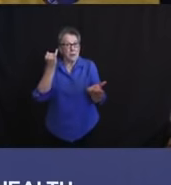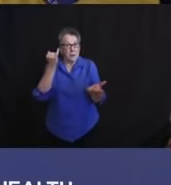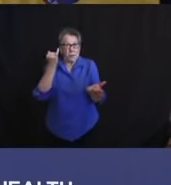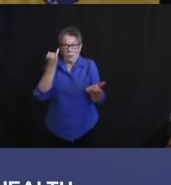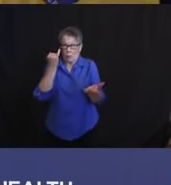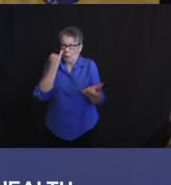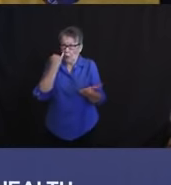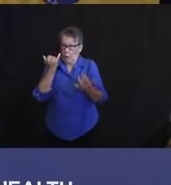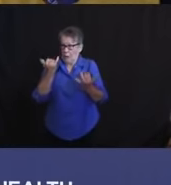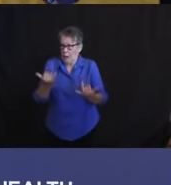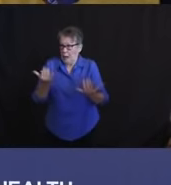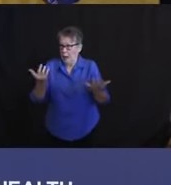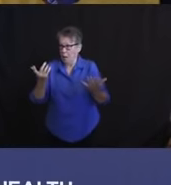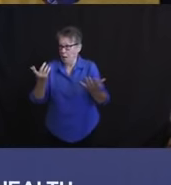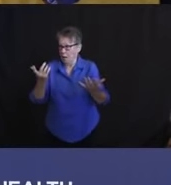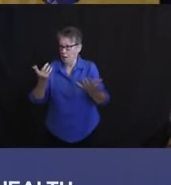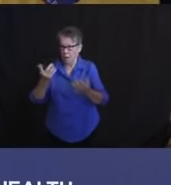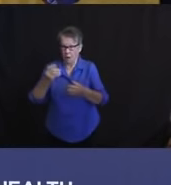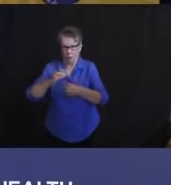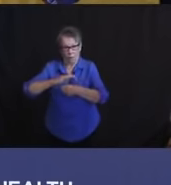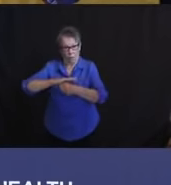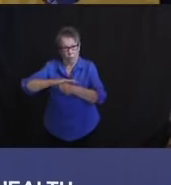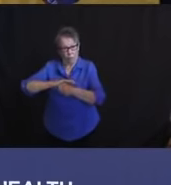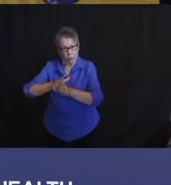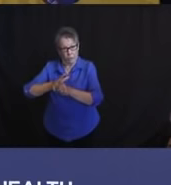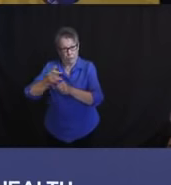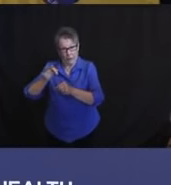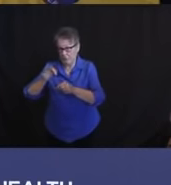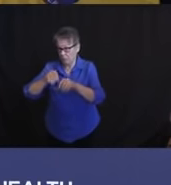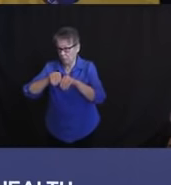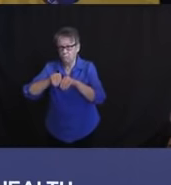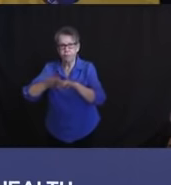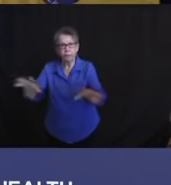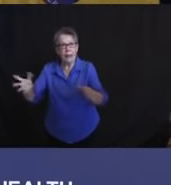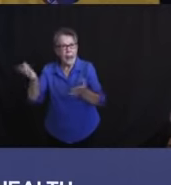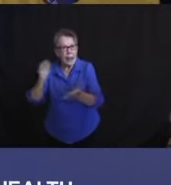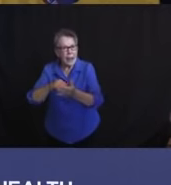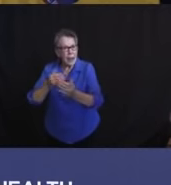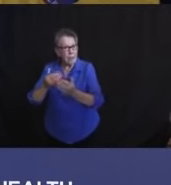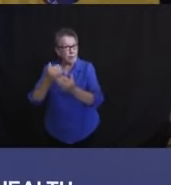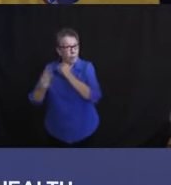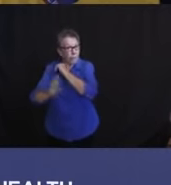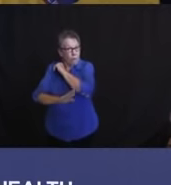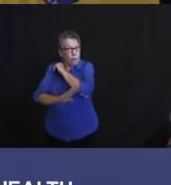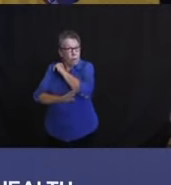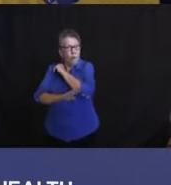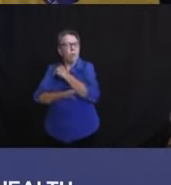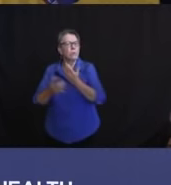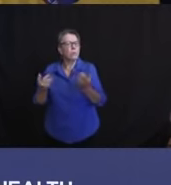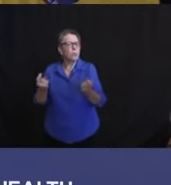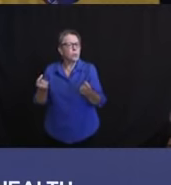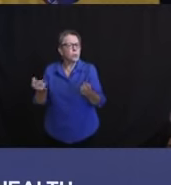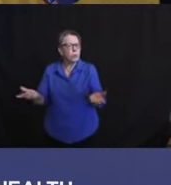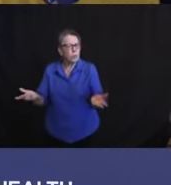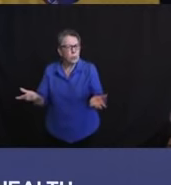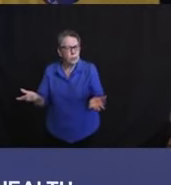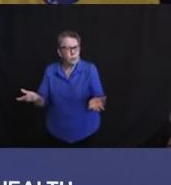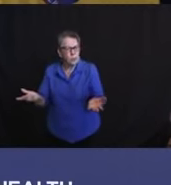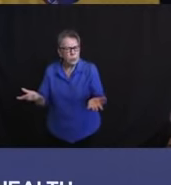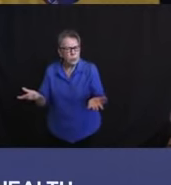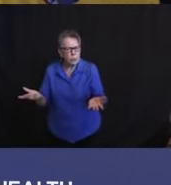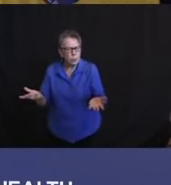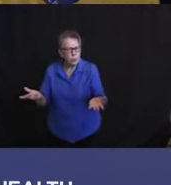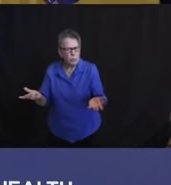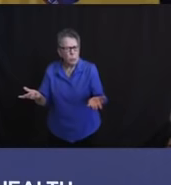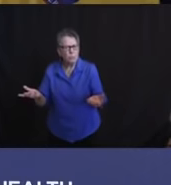that protesters are planning to shut down the expressway on Saturday, and there's a counter-protest by the pagans. How is the state